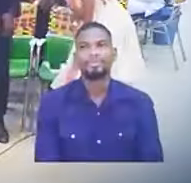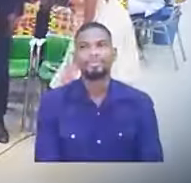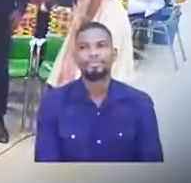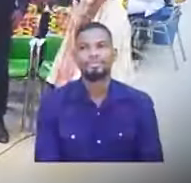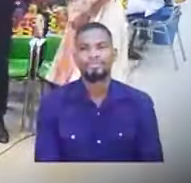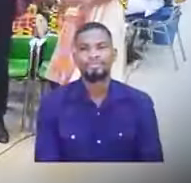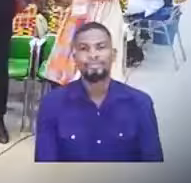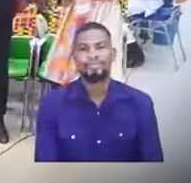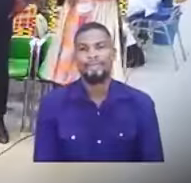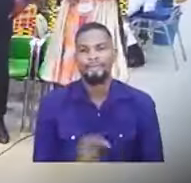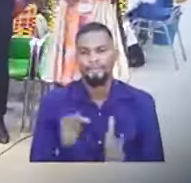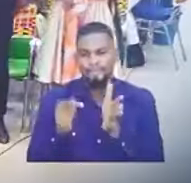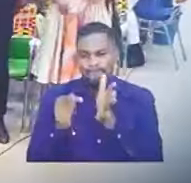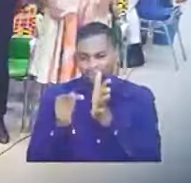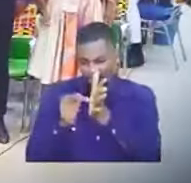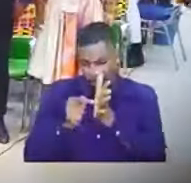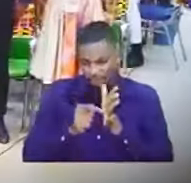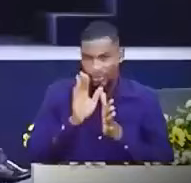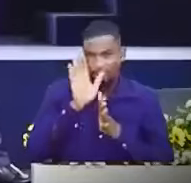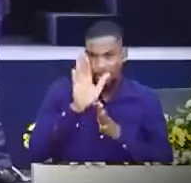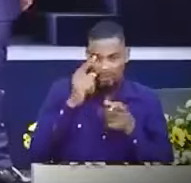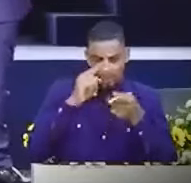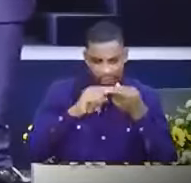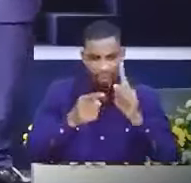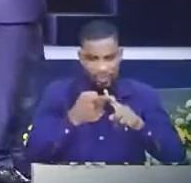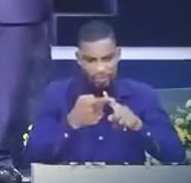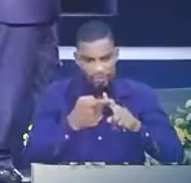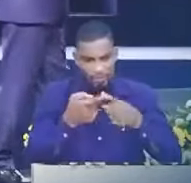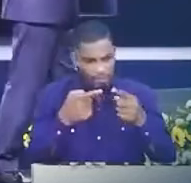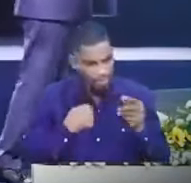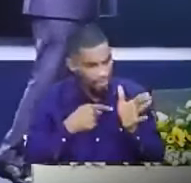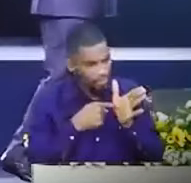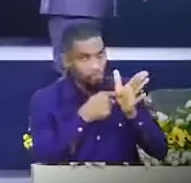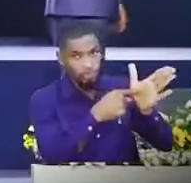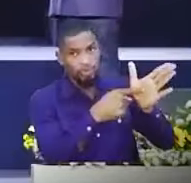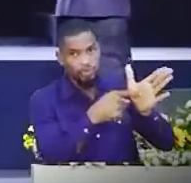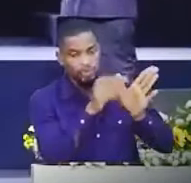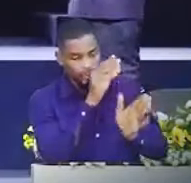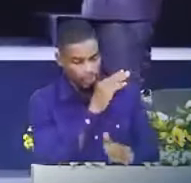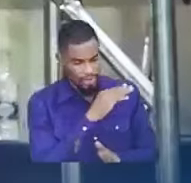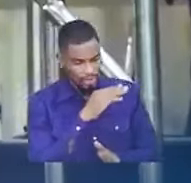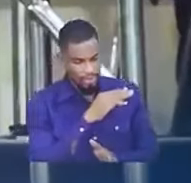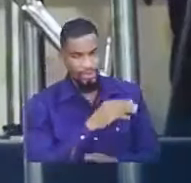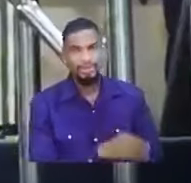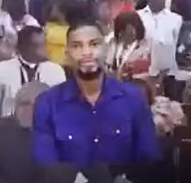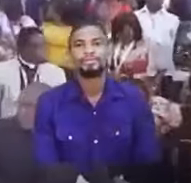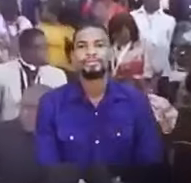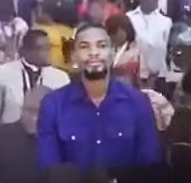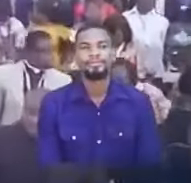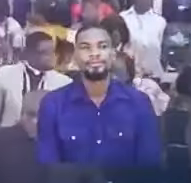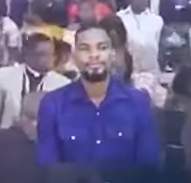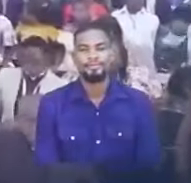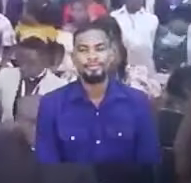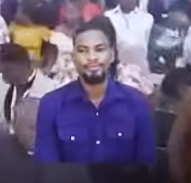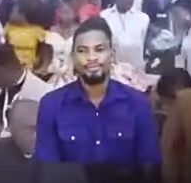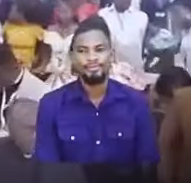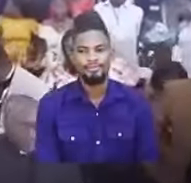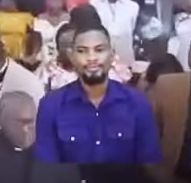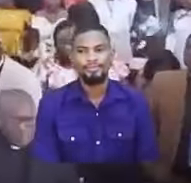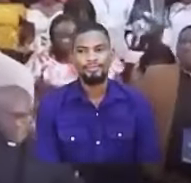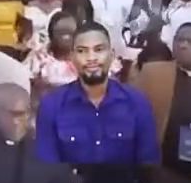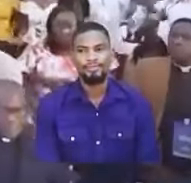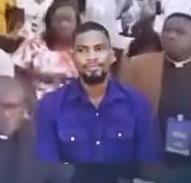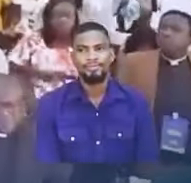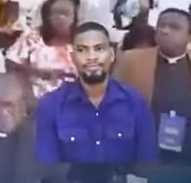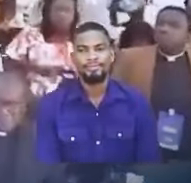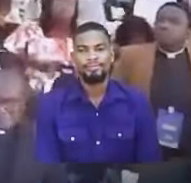Show me your friend, and I'll show you who you are or what you will soon become.